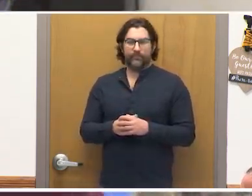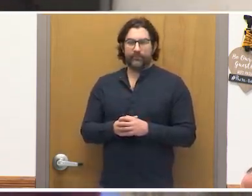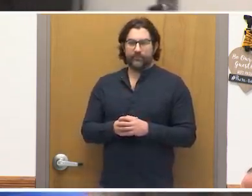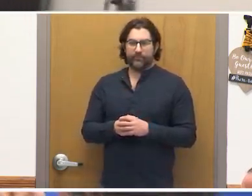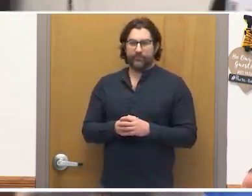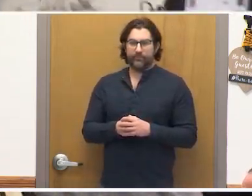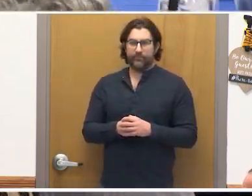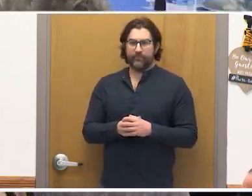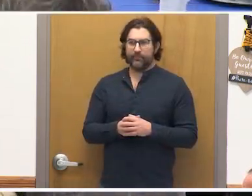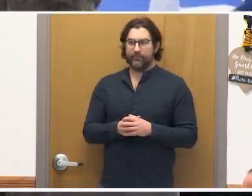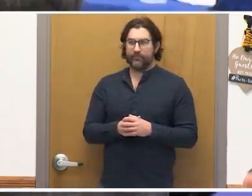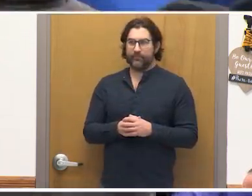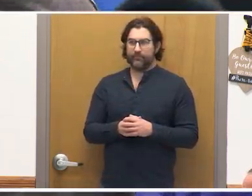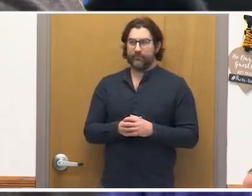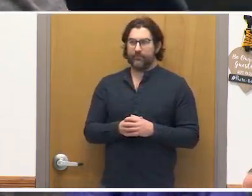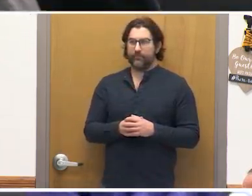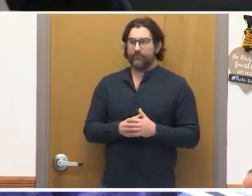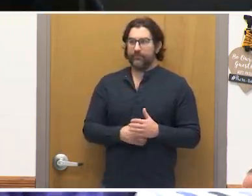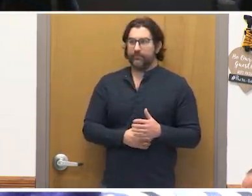I'll come to you right after you.